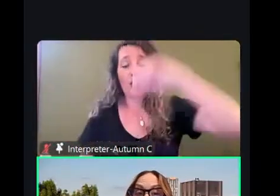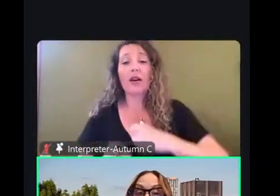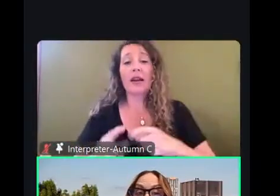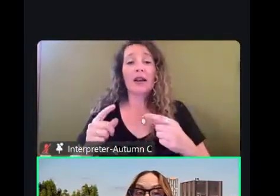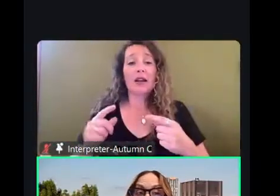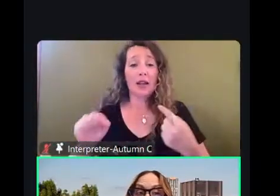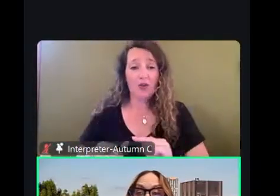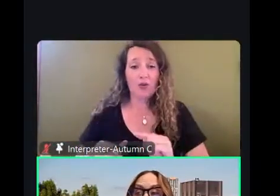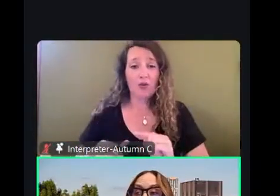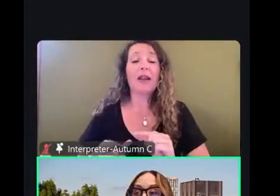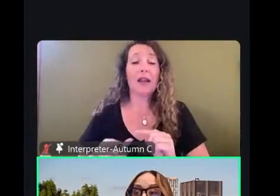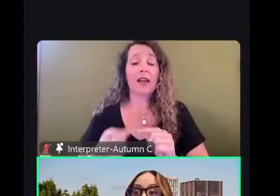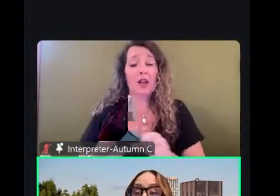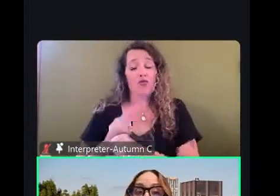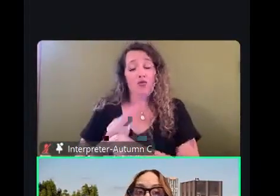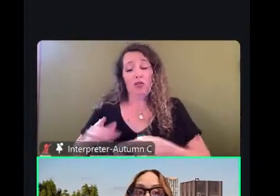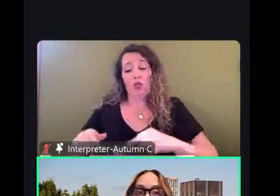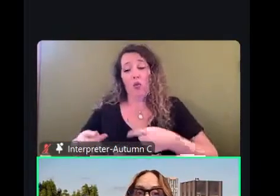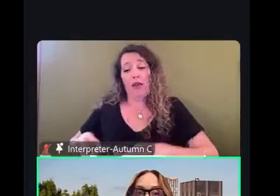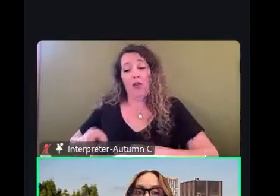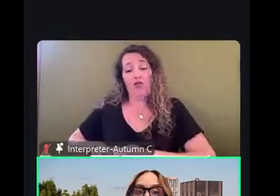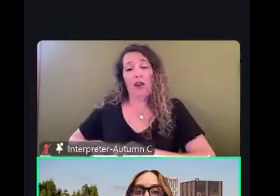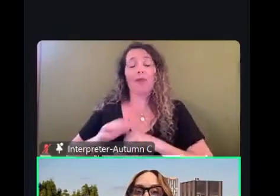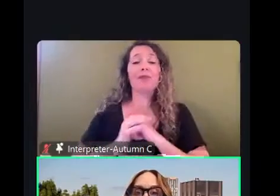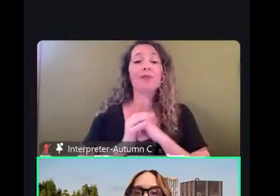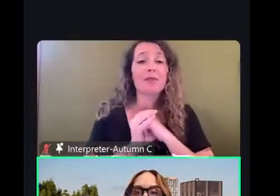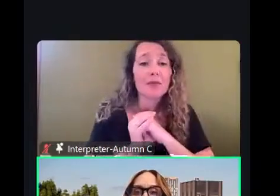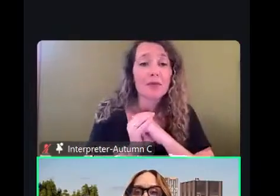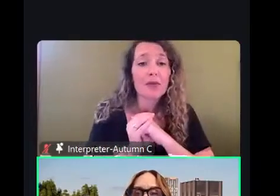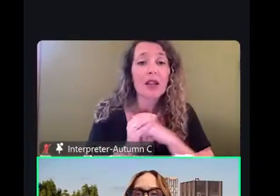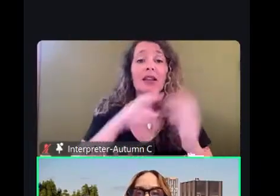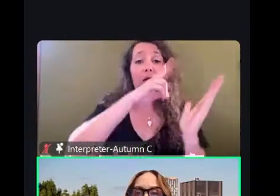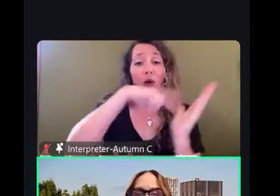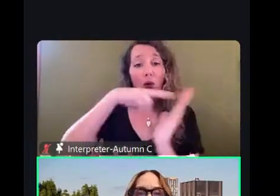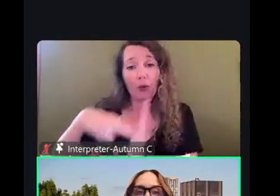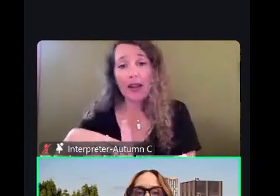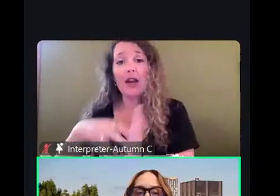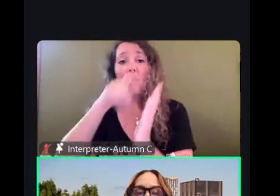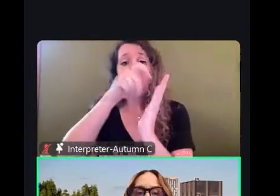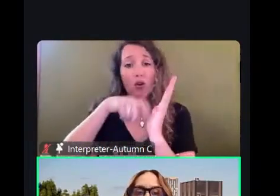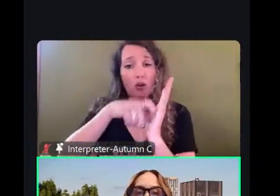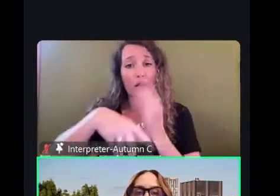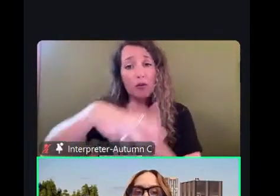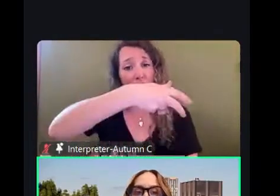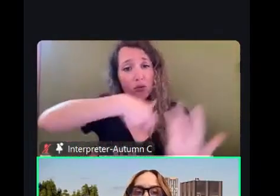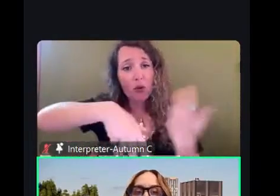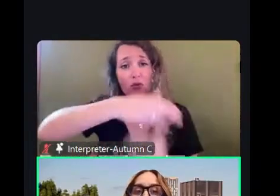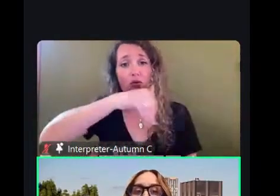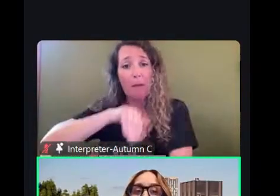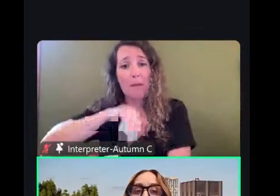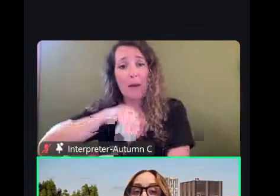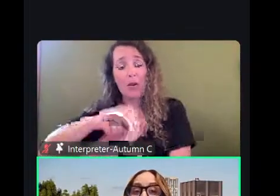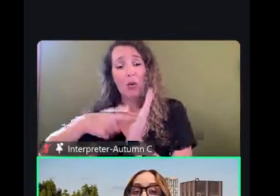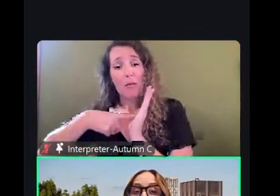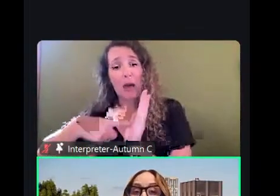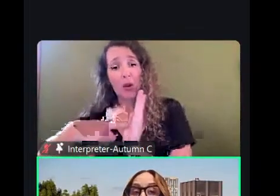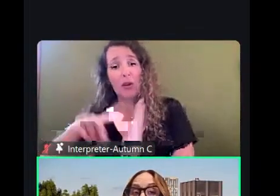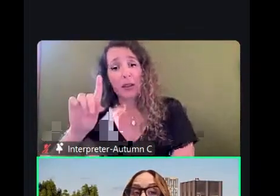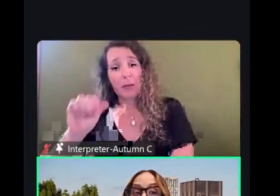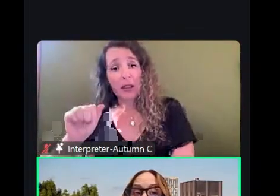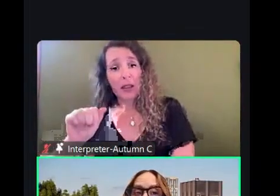wheelchair. Students also read articles about the social and medical model of disability,